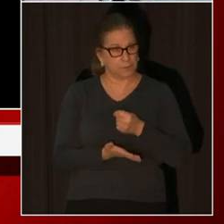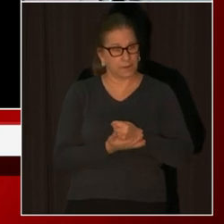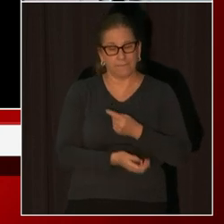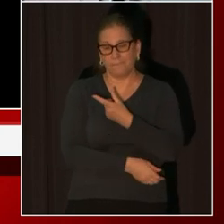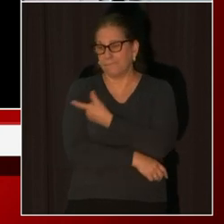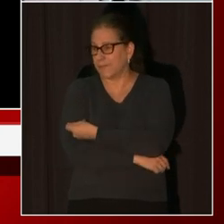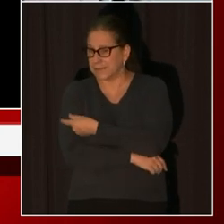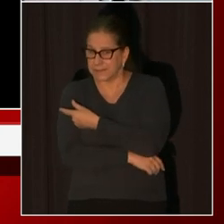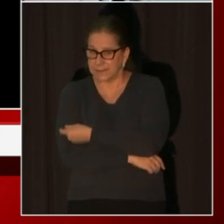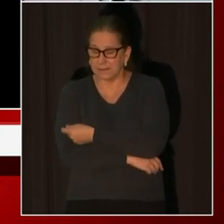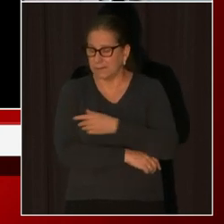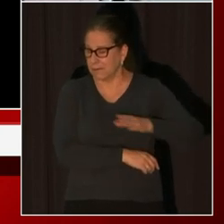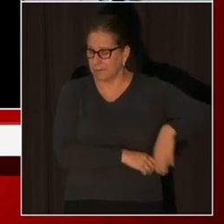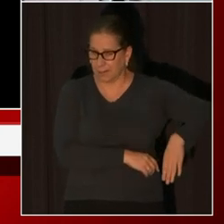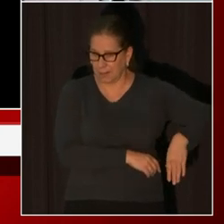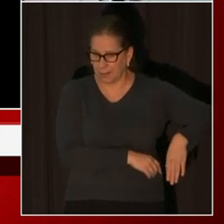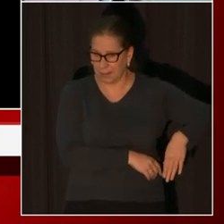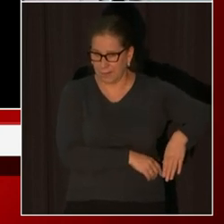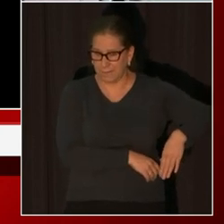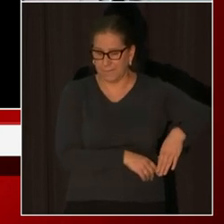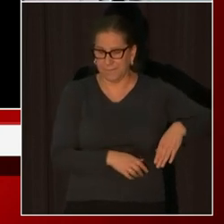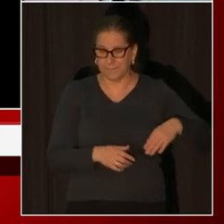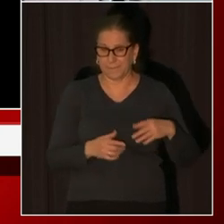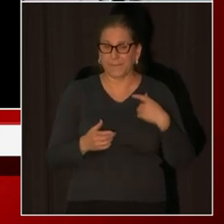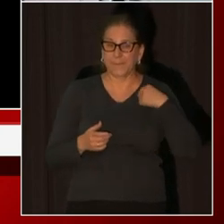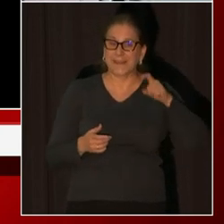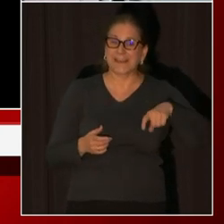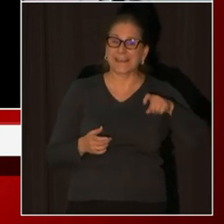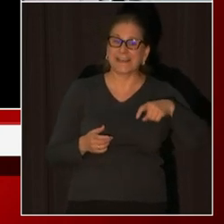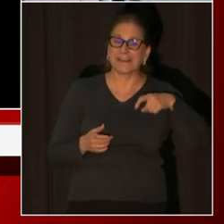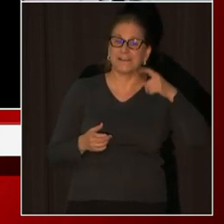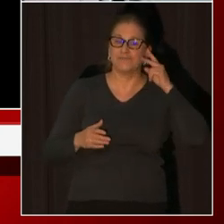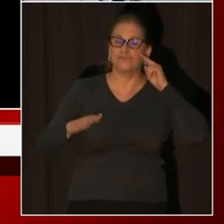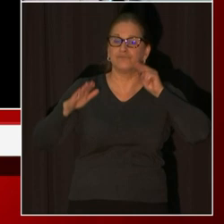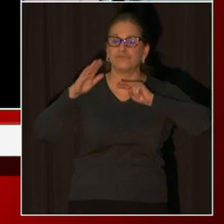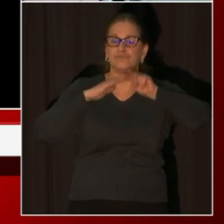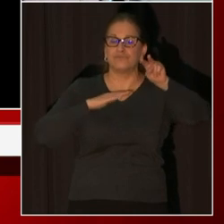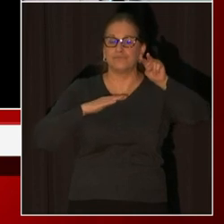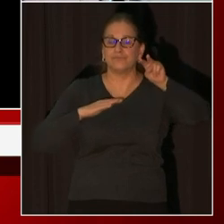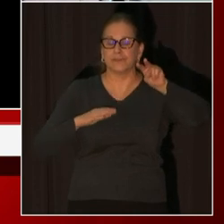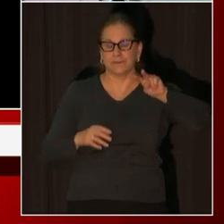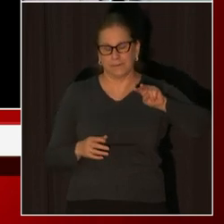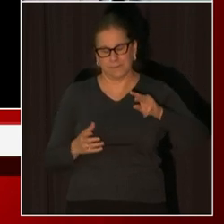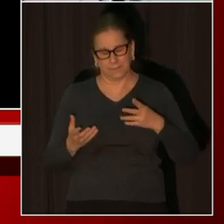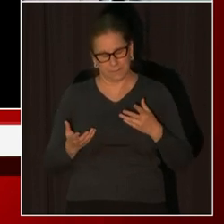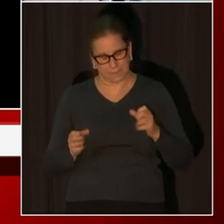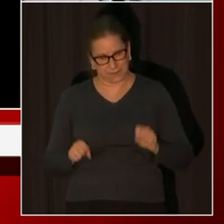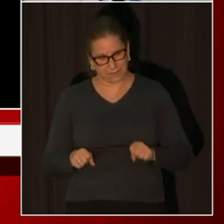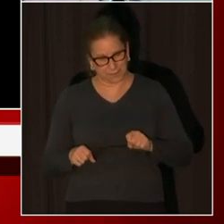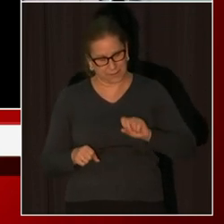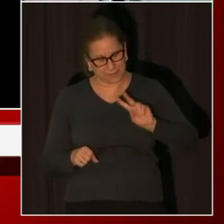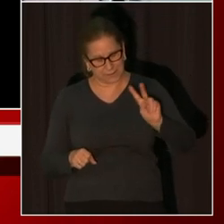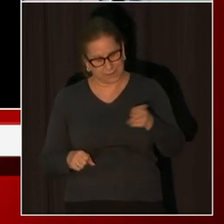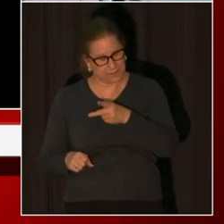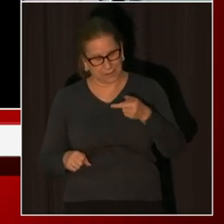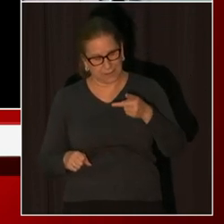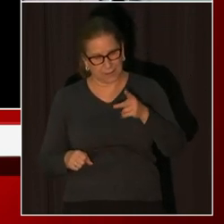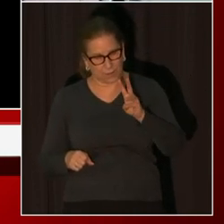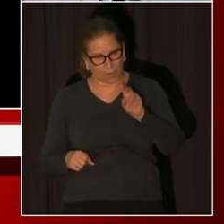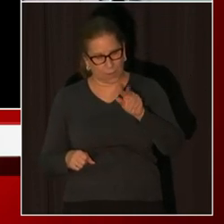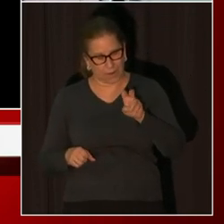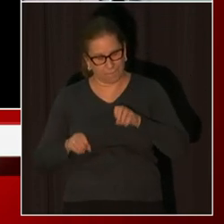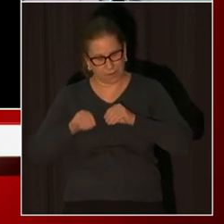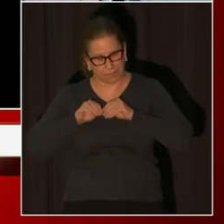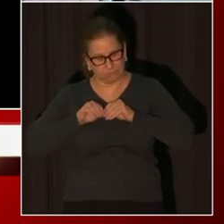need to anticipate costs for a second wave of COVID-19 spread. We need resources to support children